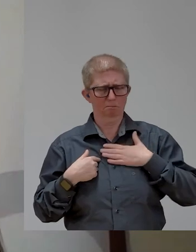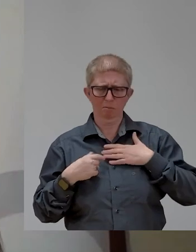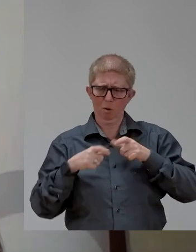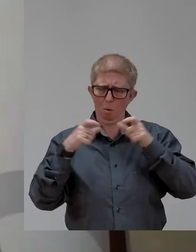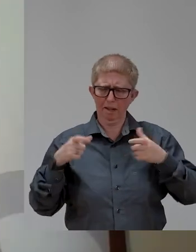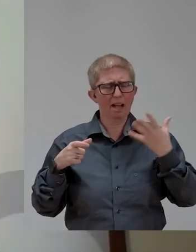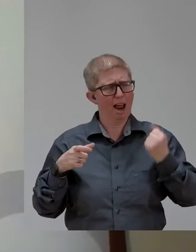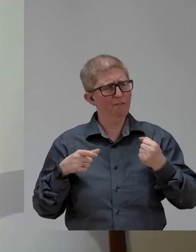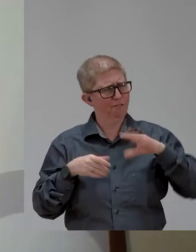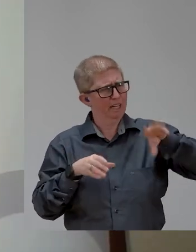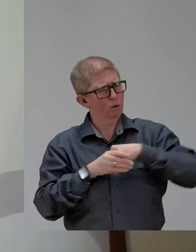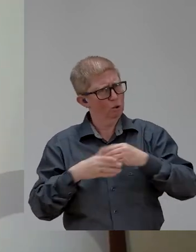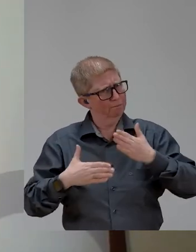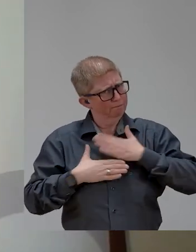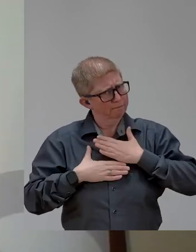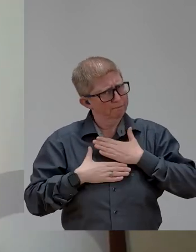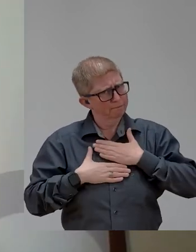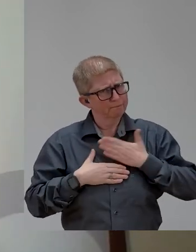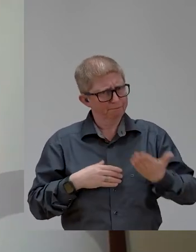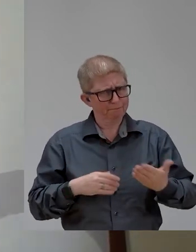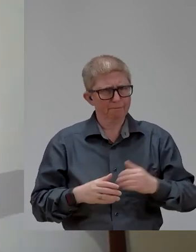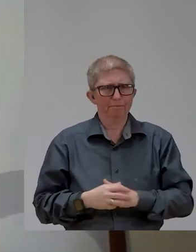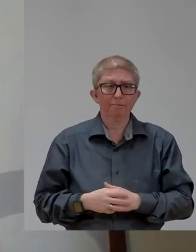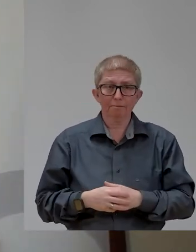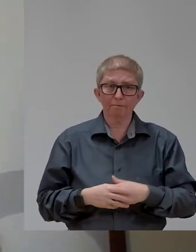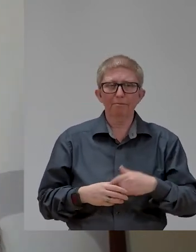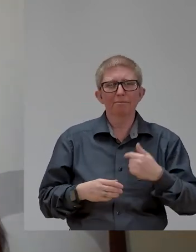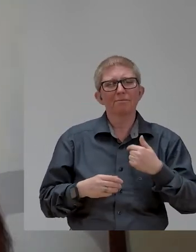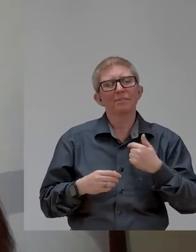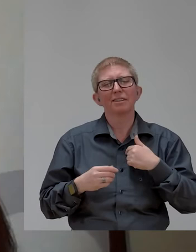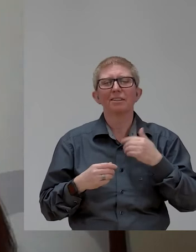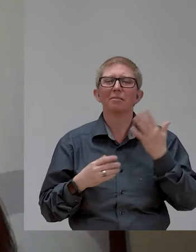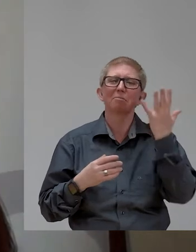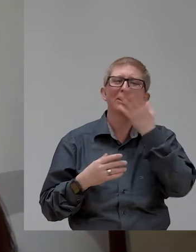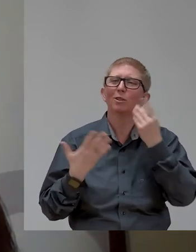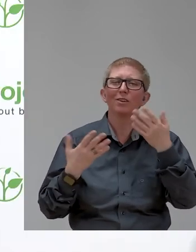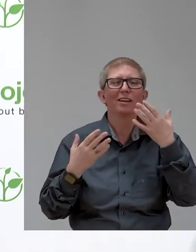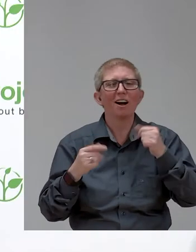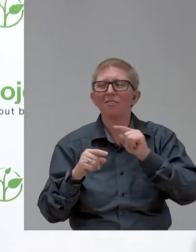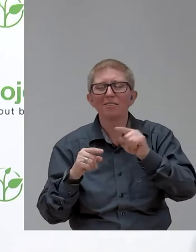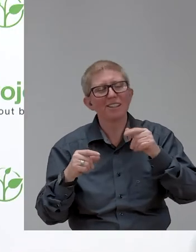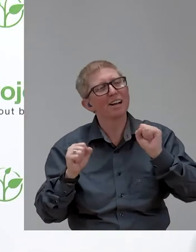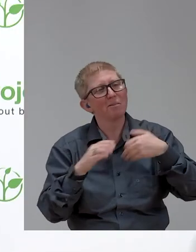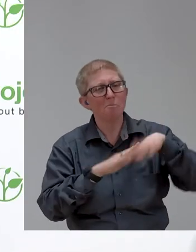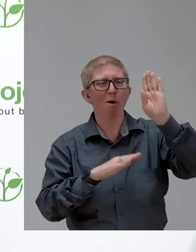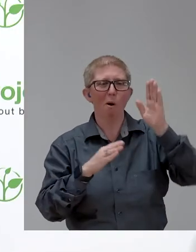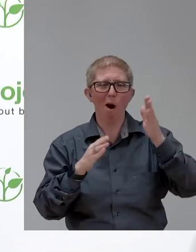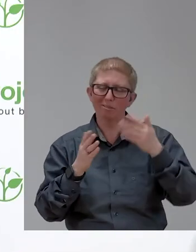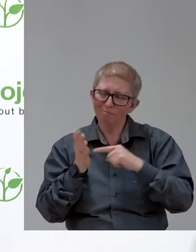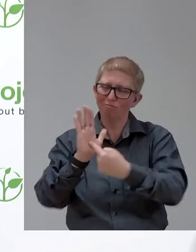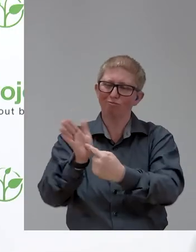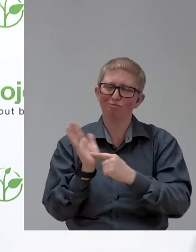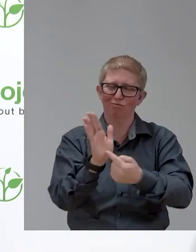these are just some of the sample. I wish we have more time to talk about more of these amazing models. Thank you, Carola. It's late